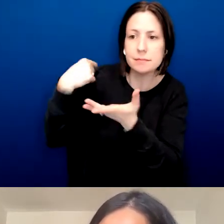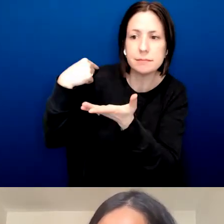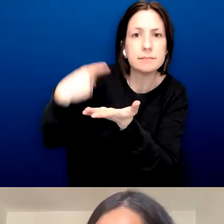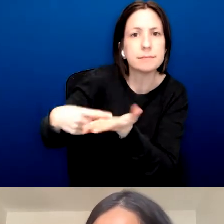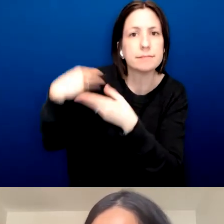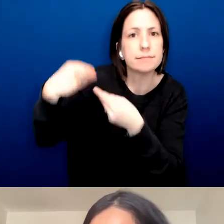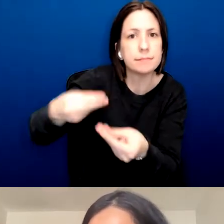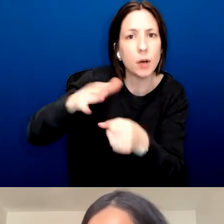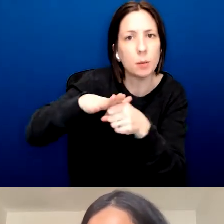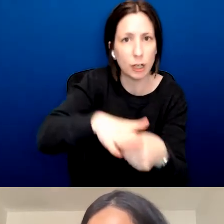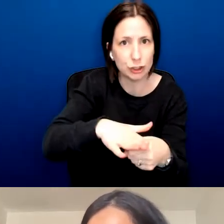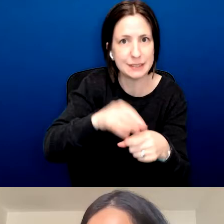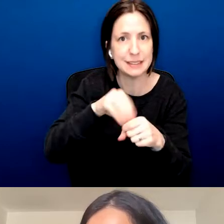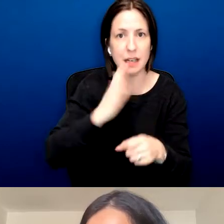caste,